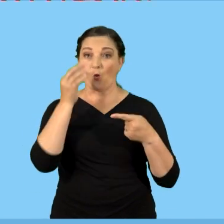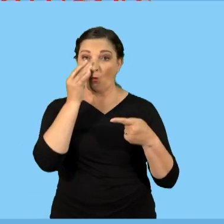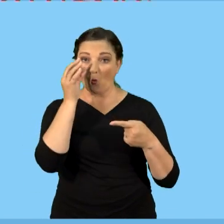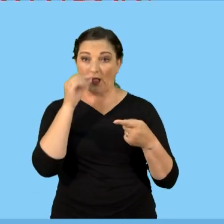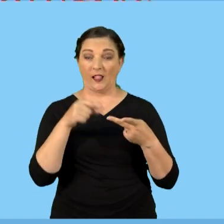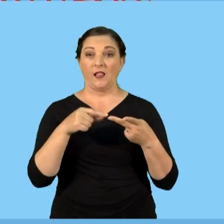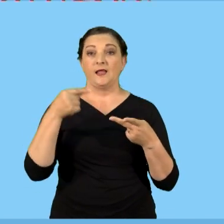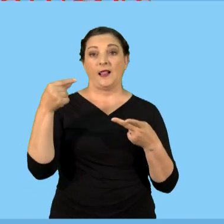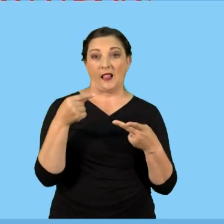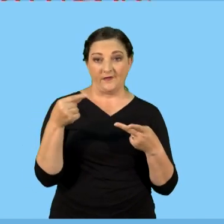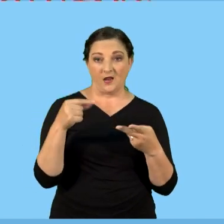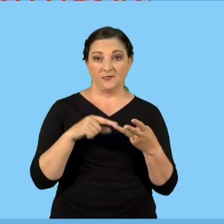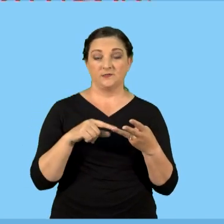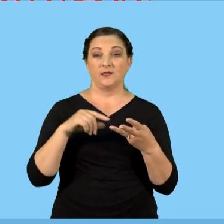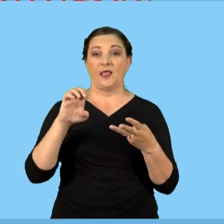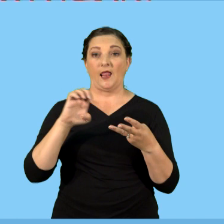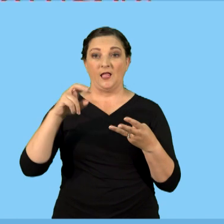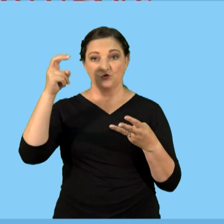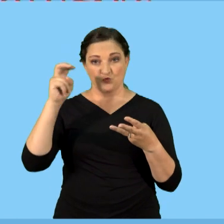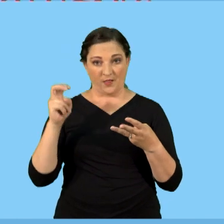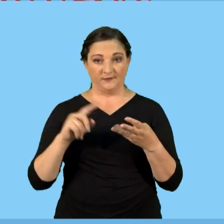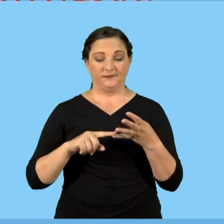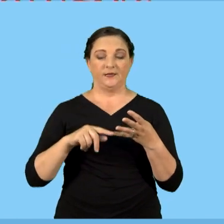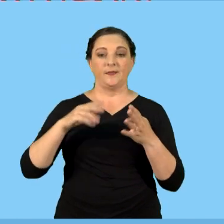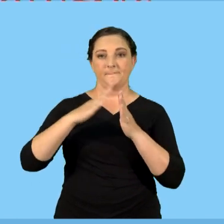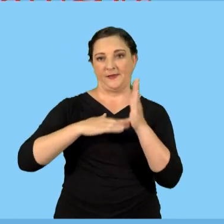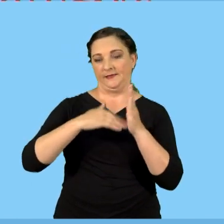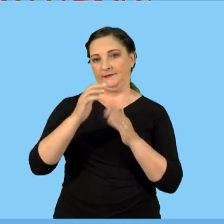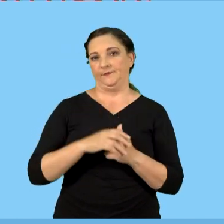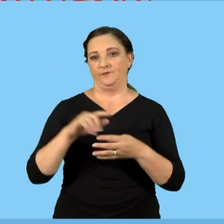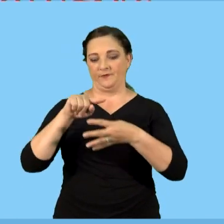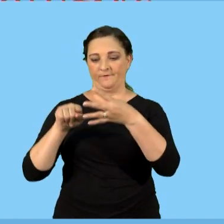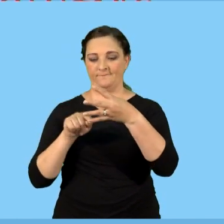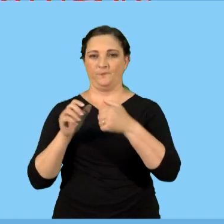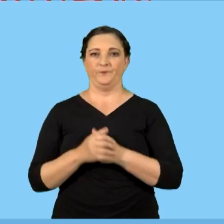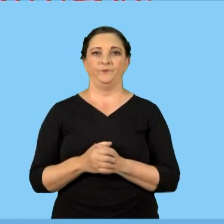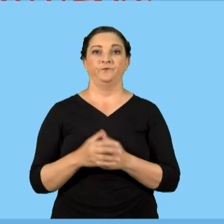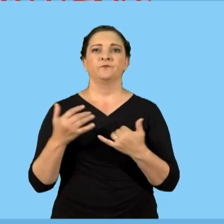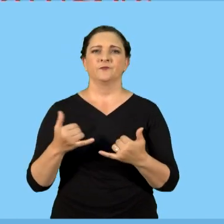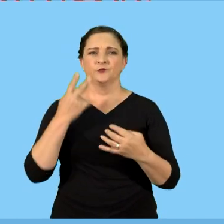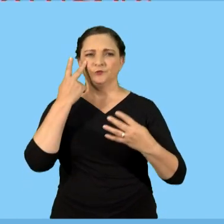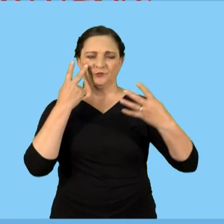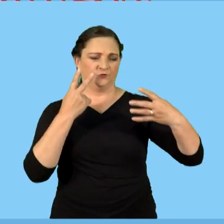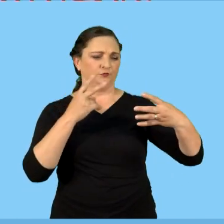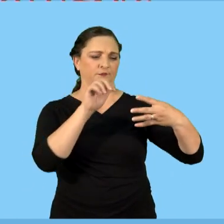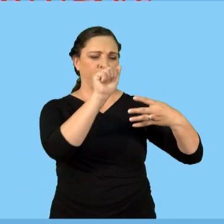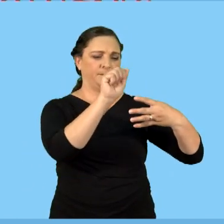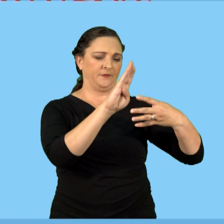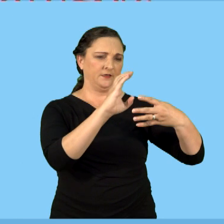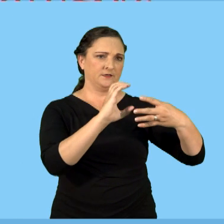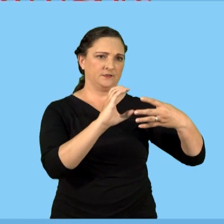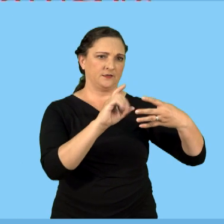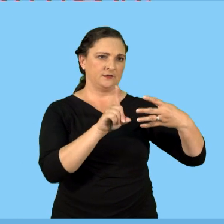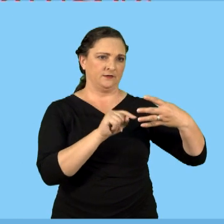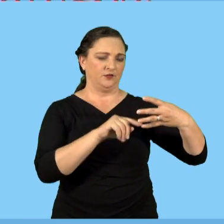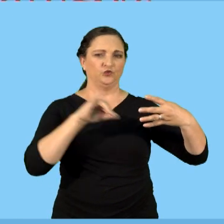So we have oiling, galvanizing, electroplating, and painting. So therefore, let's now try to see which one fits